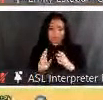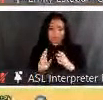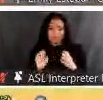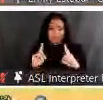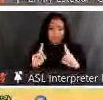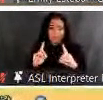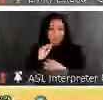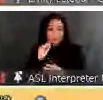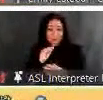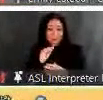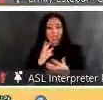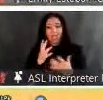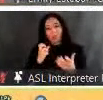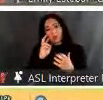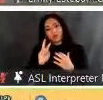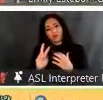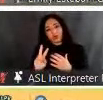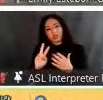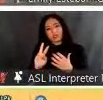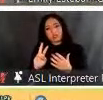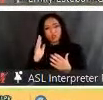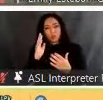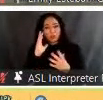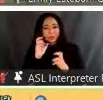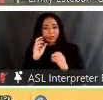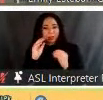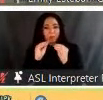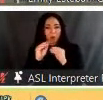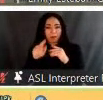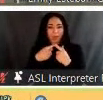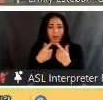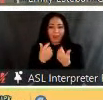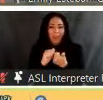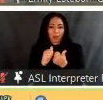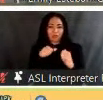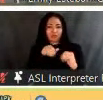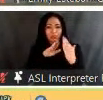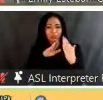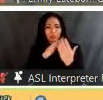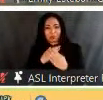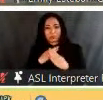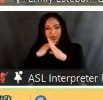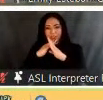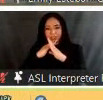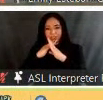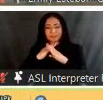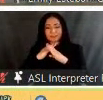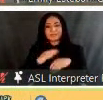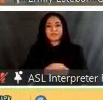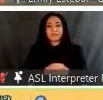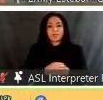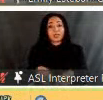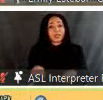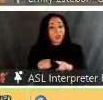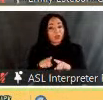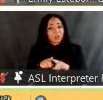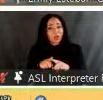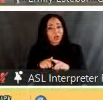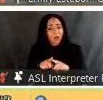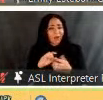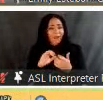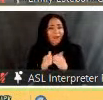better address all of these barriers in the coming months. We also heard concern about the need to ensure that young children are